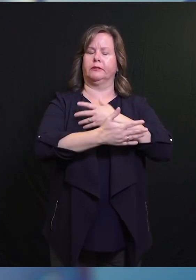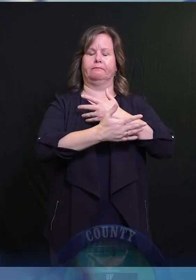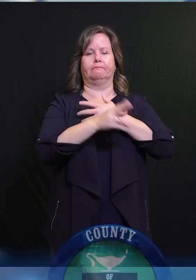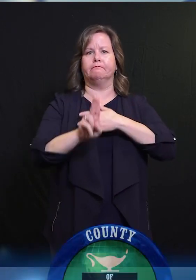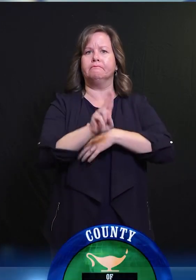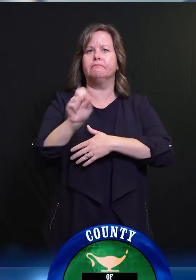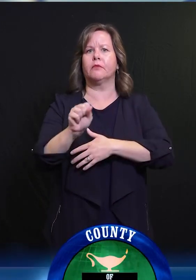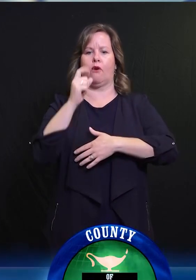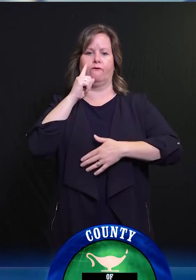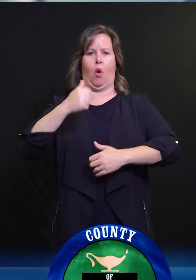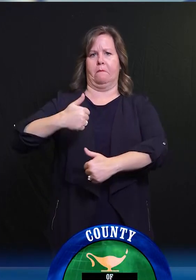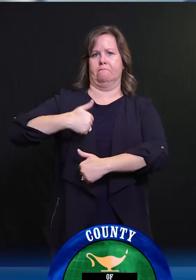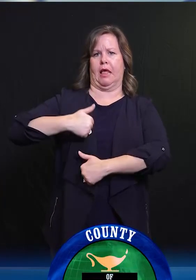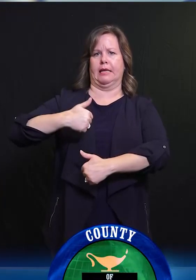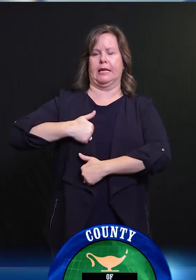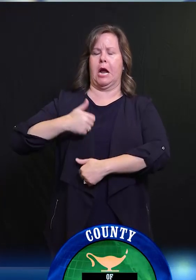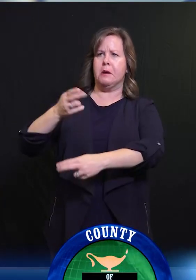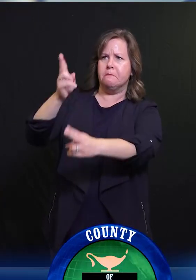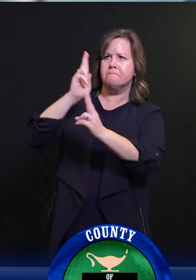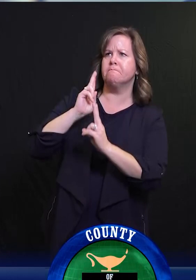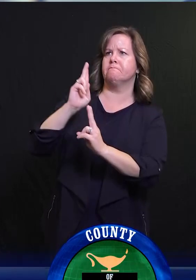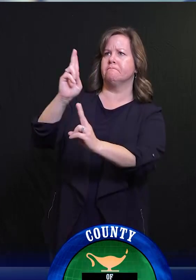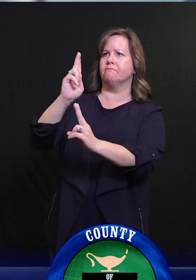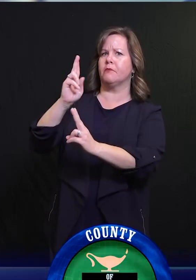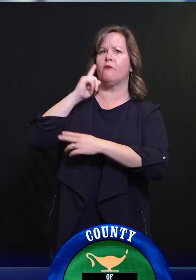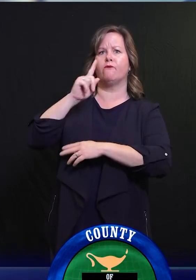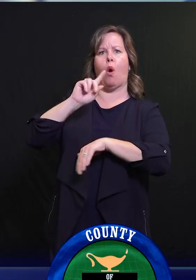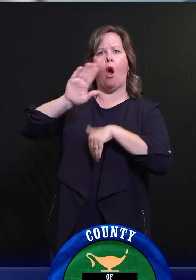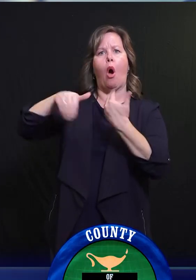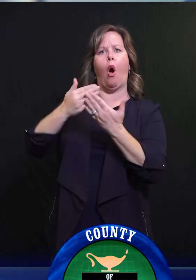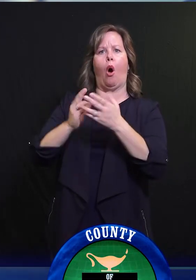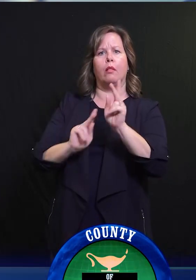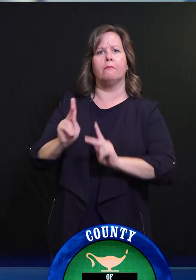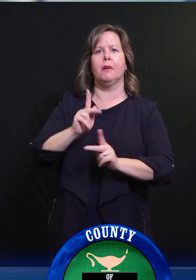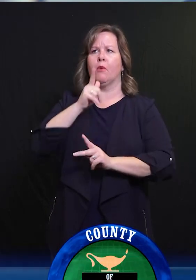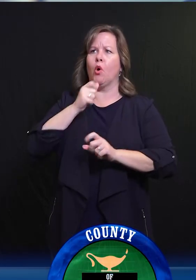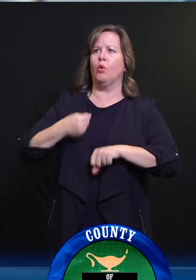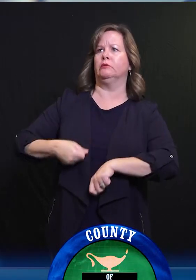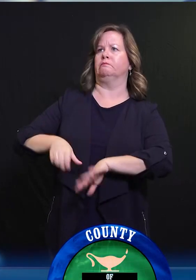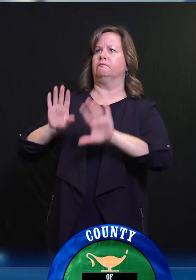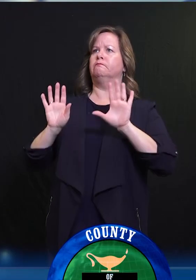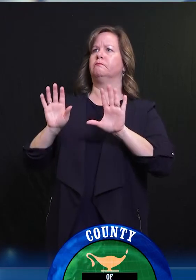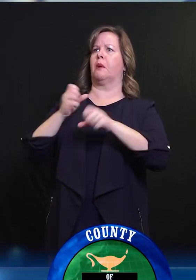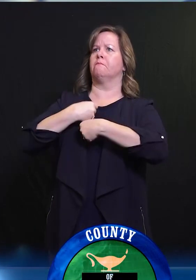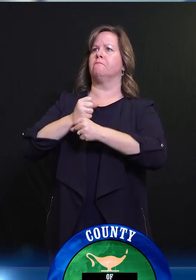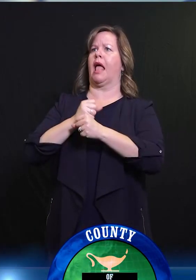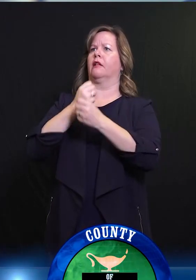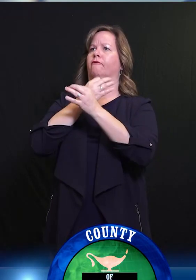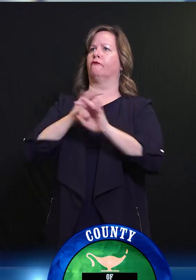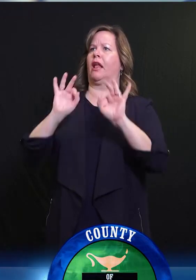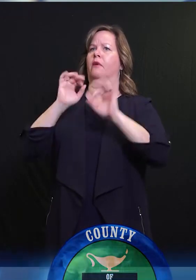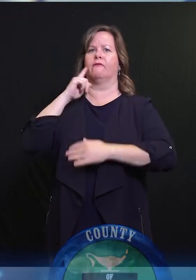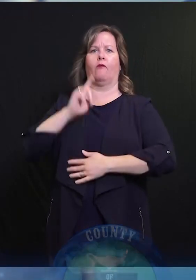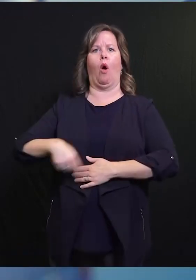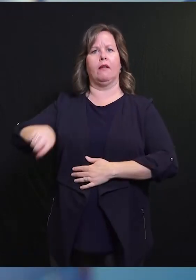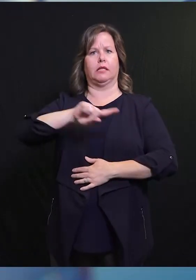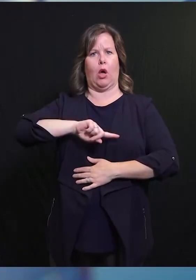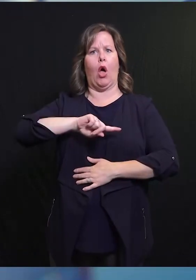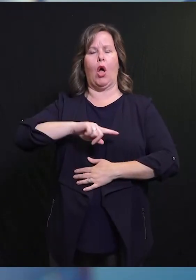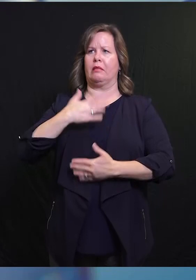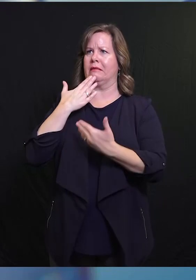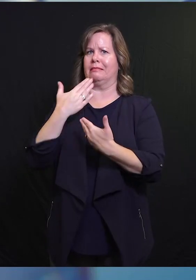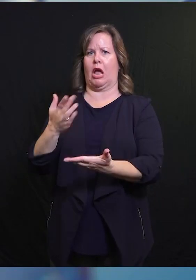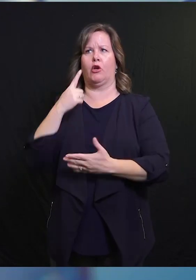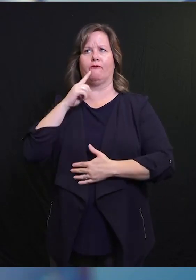respect and gratitude for all that they have given to make freedom and liberty available for all of us. We're getting a